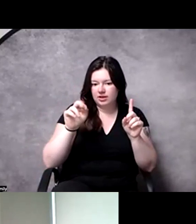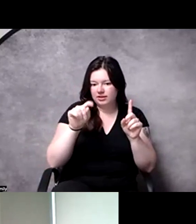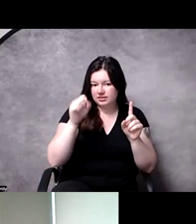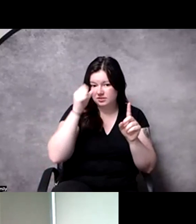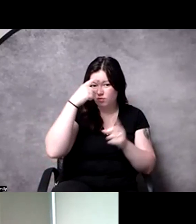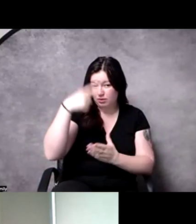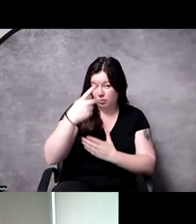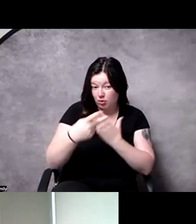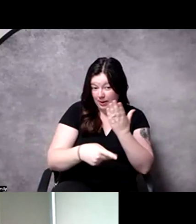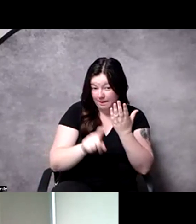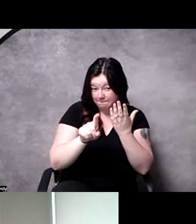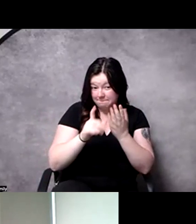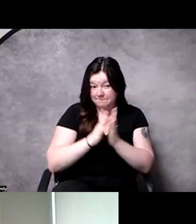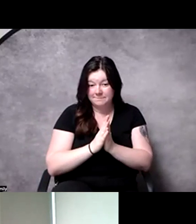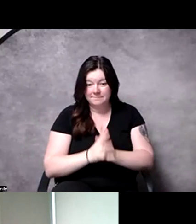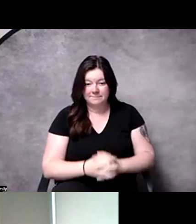Well,